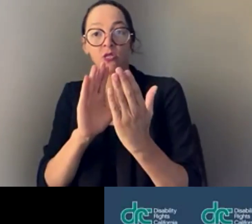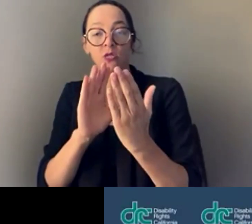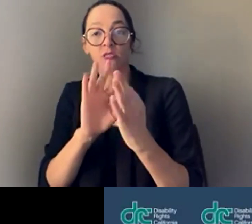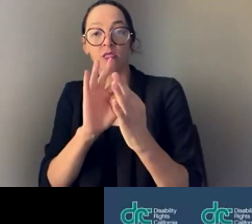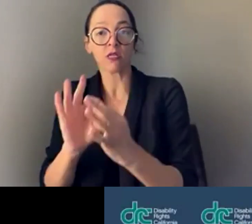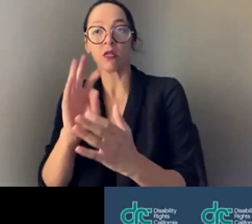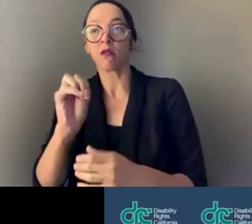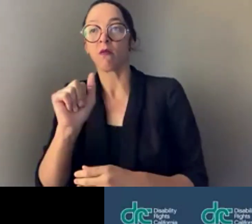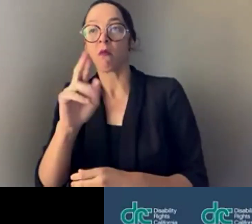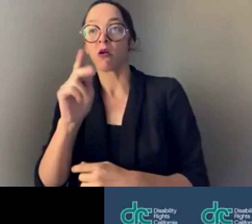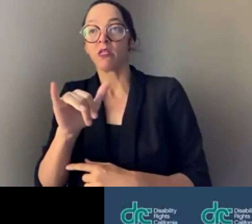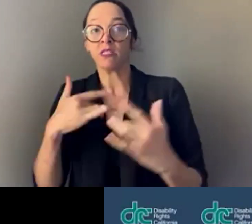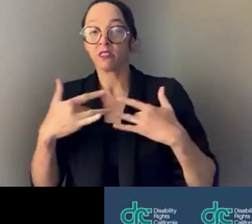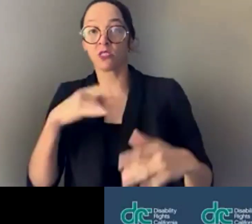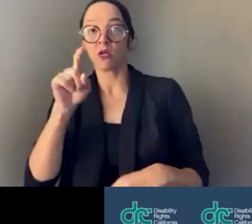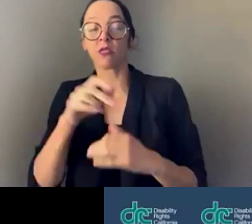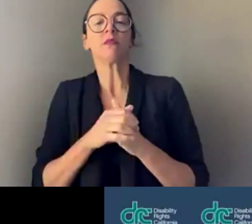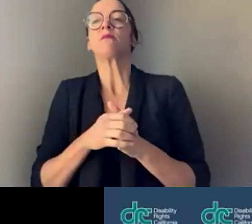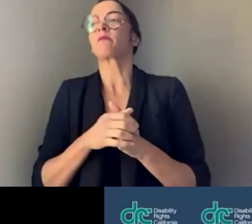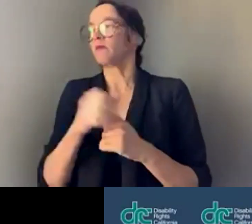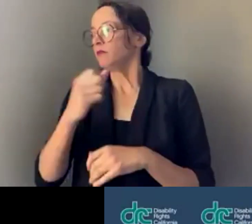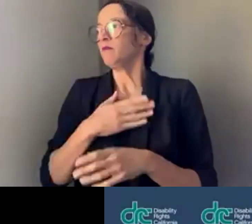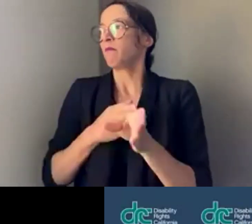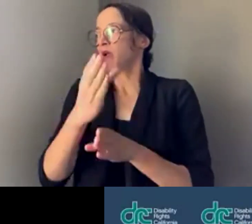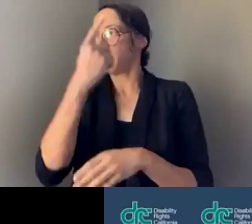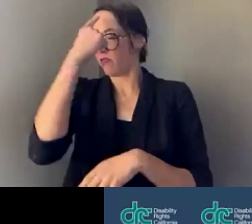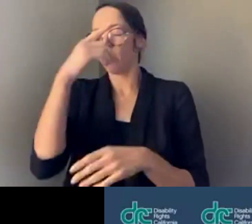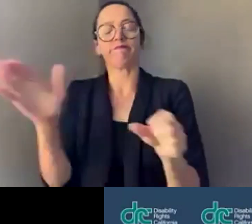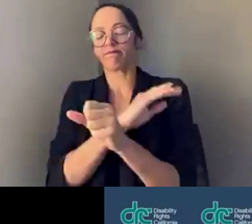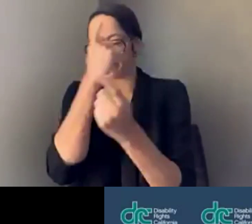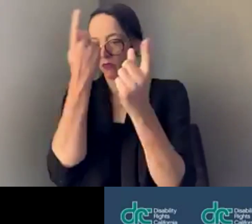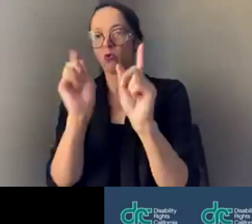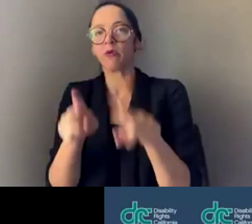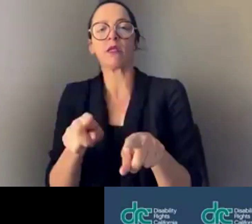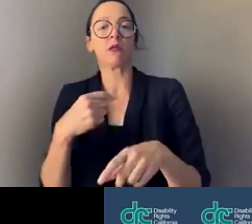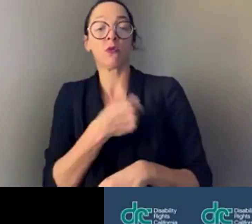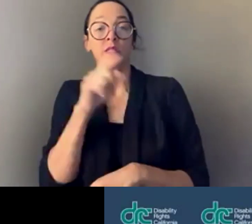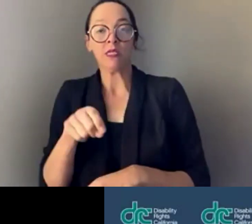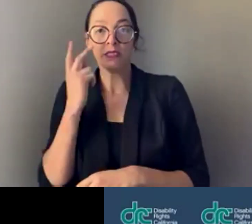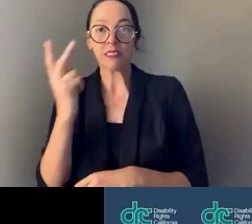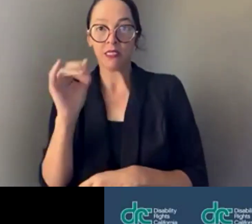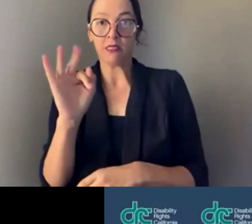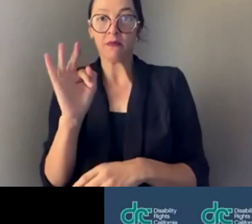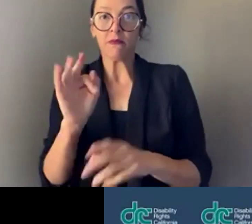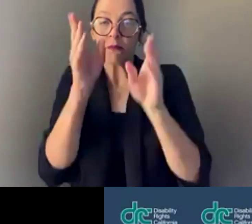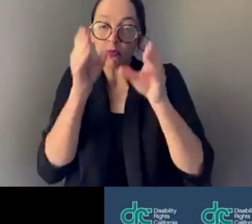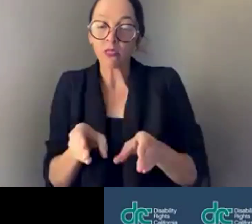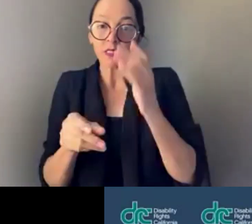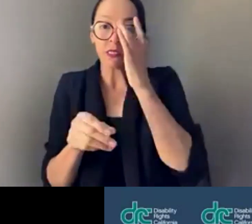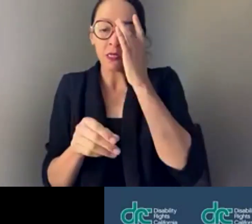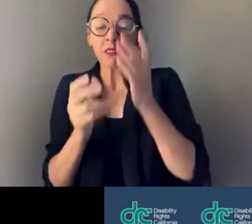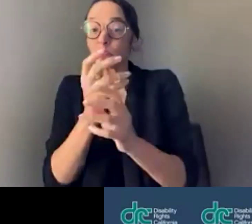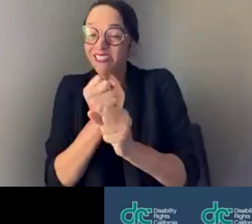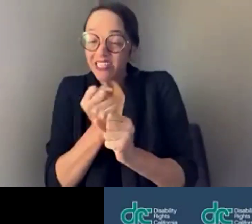is that I totally agree. We need to see if the person's receiving the service that actually addresses the